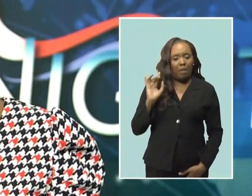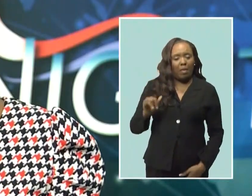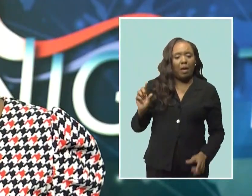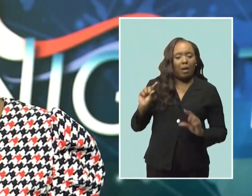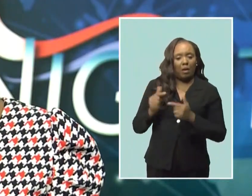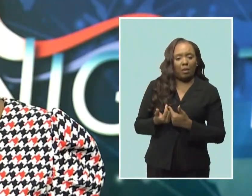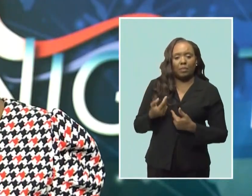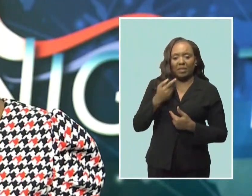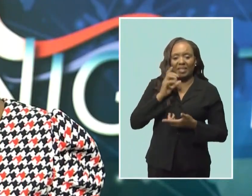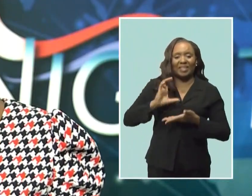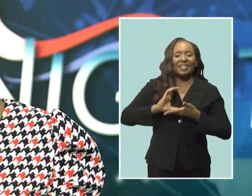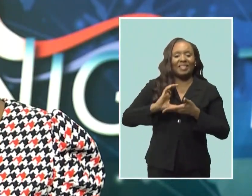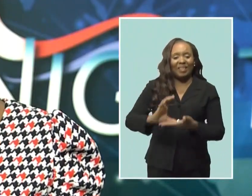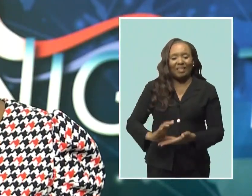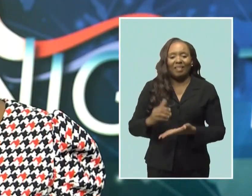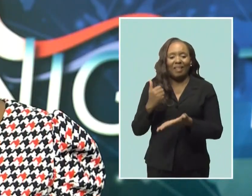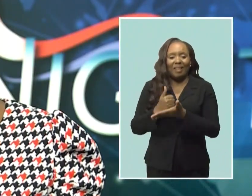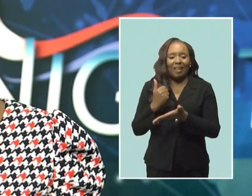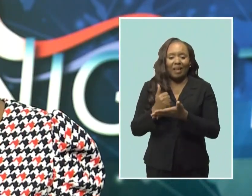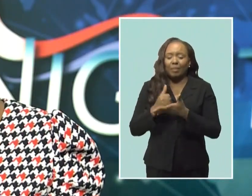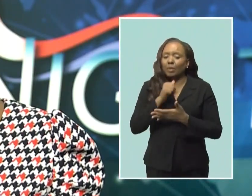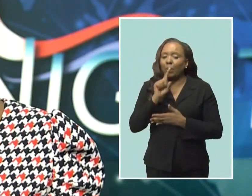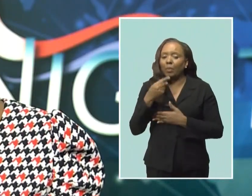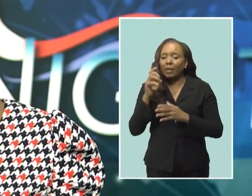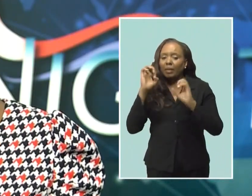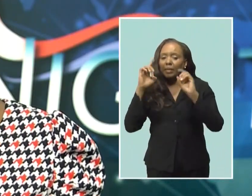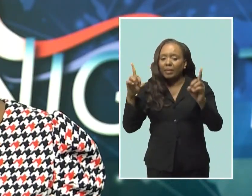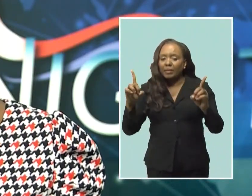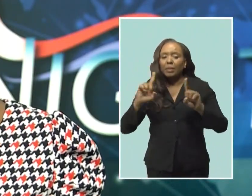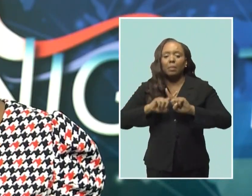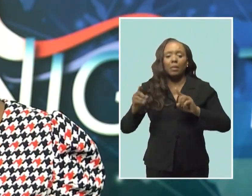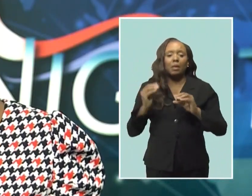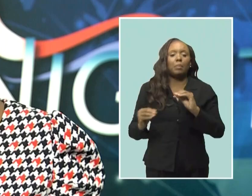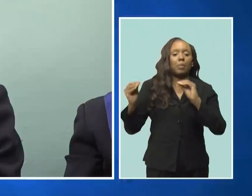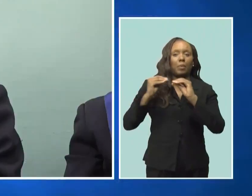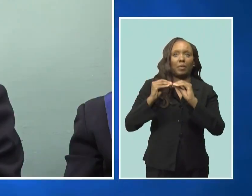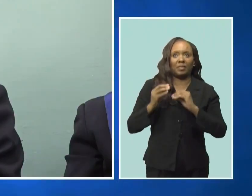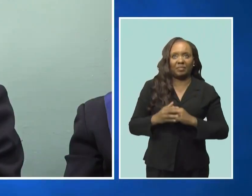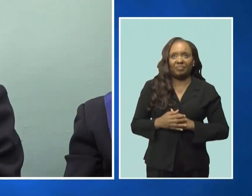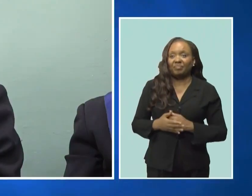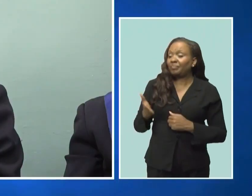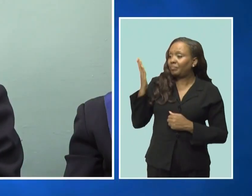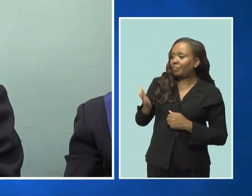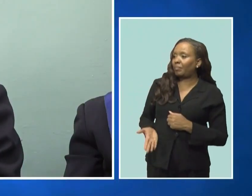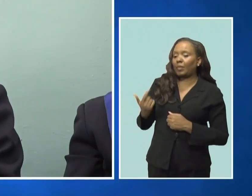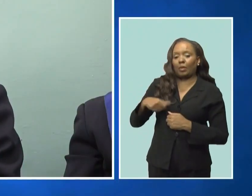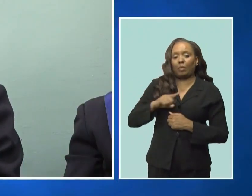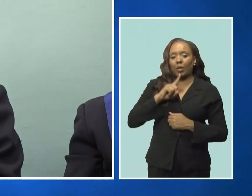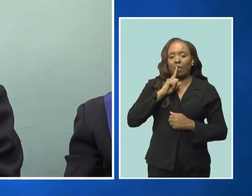Mears, says charity and assistance go beyond education. The district step